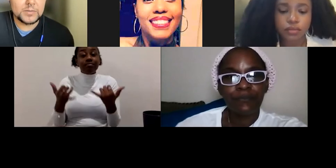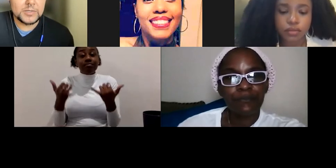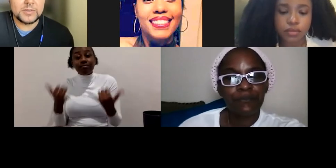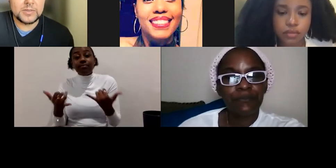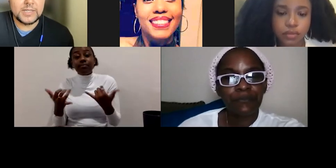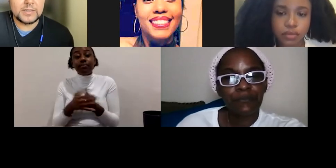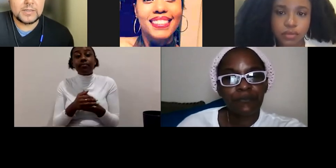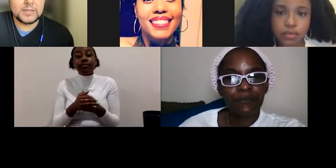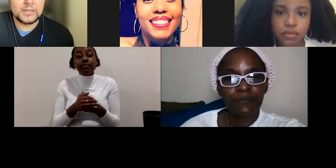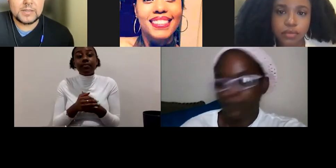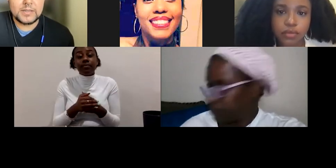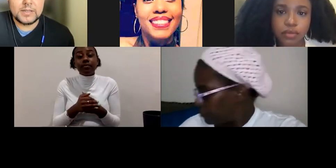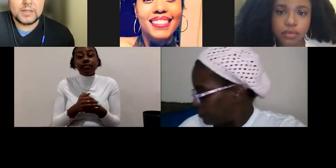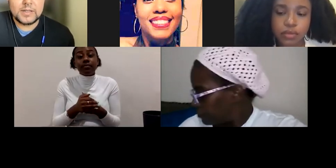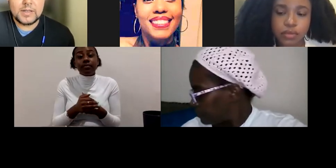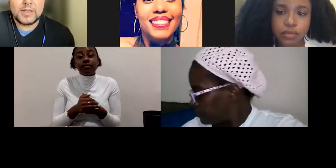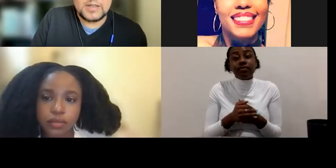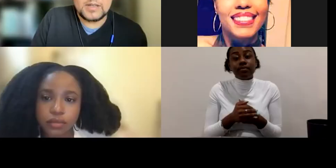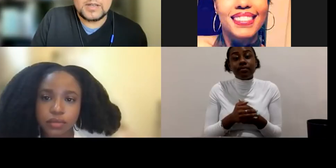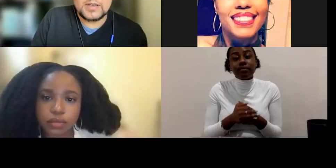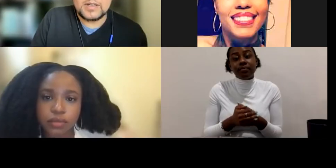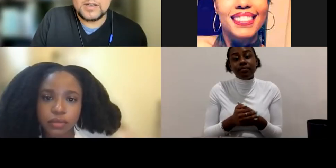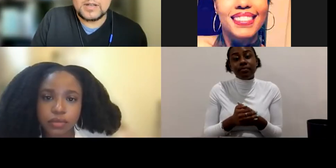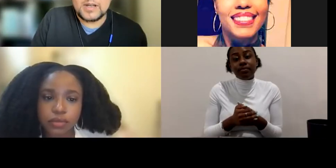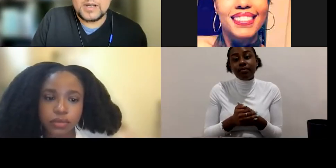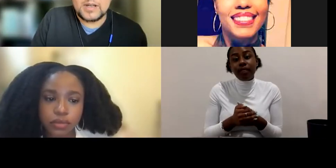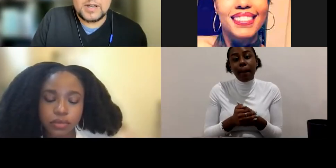Mm-hmm. Yeah, absolutely.